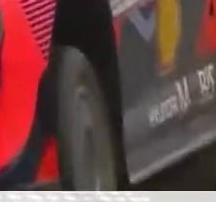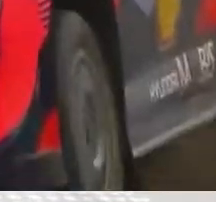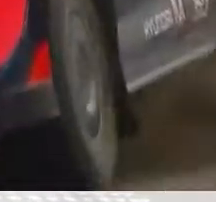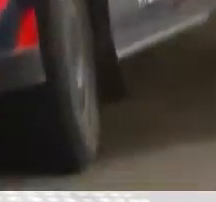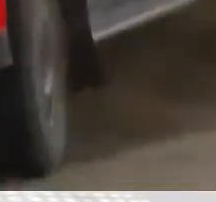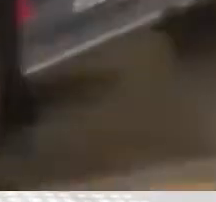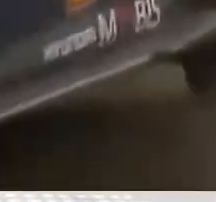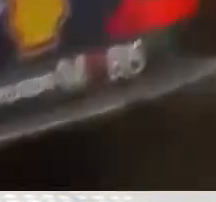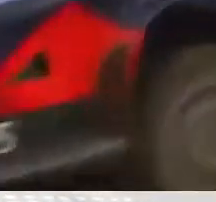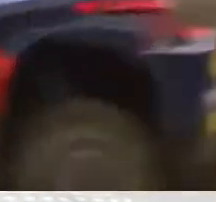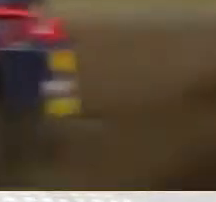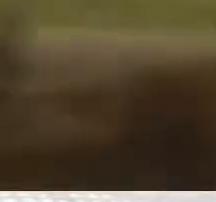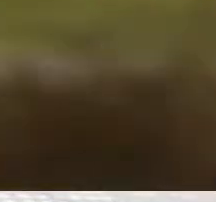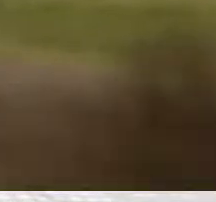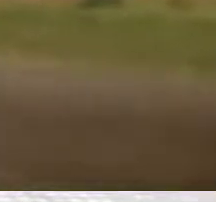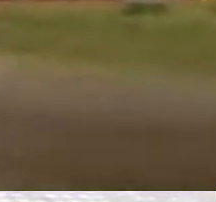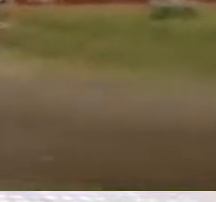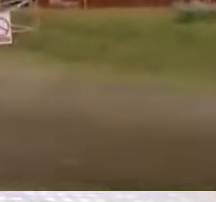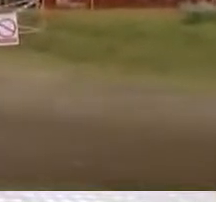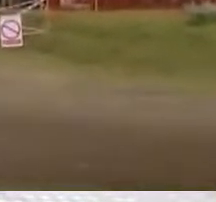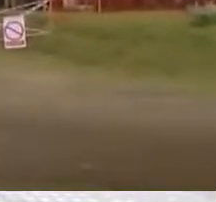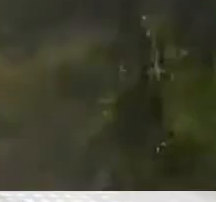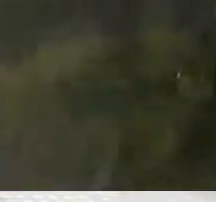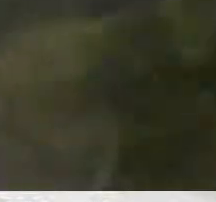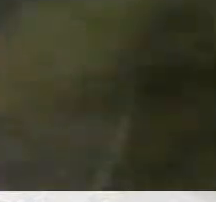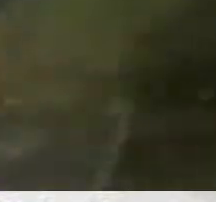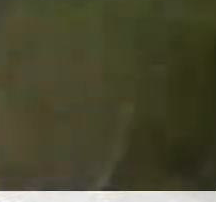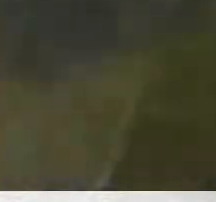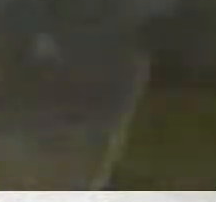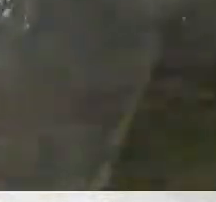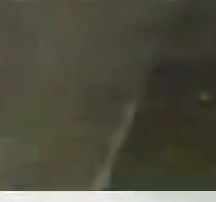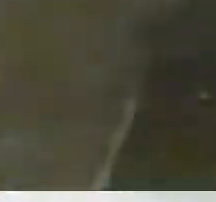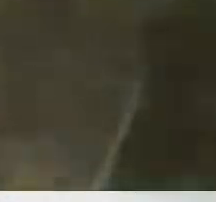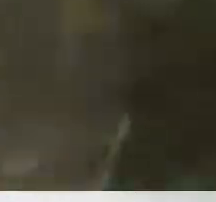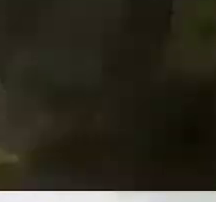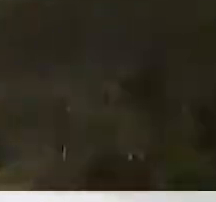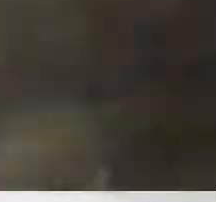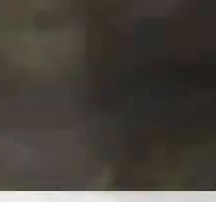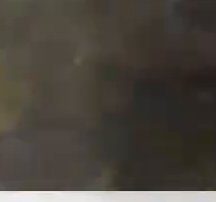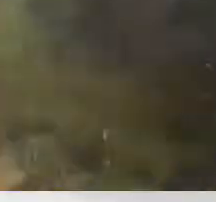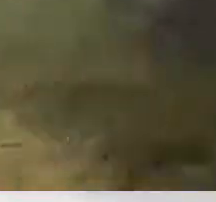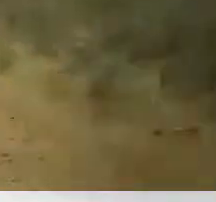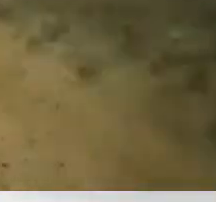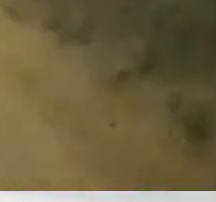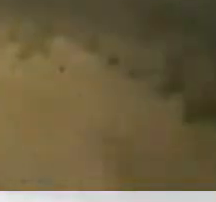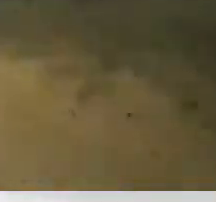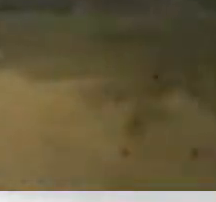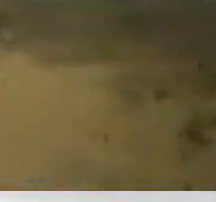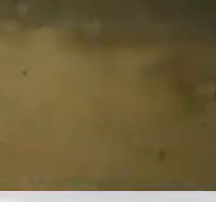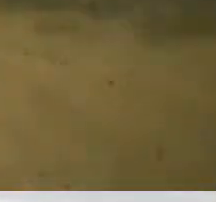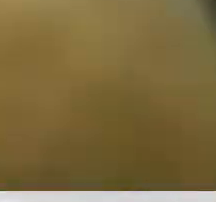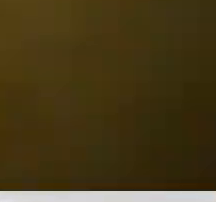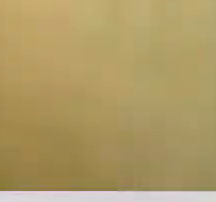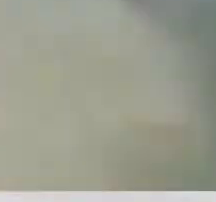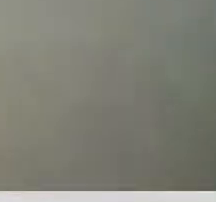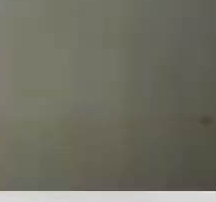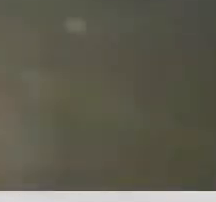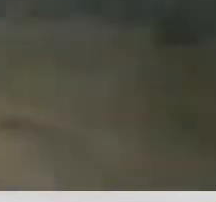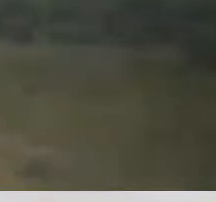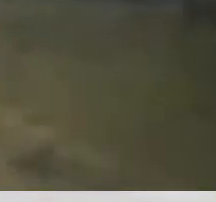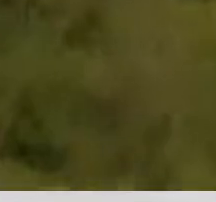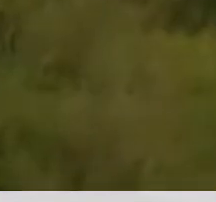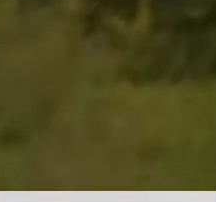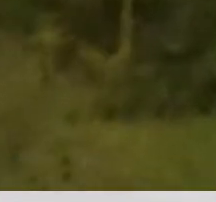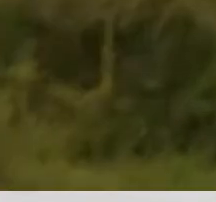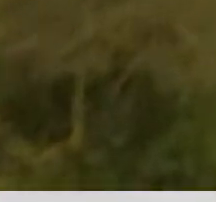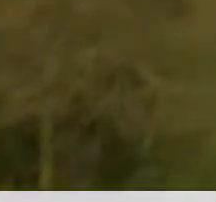of the most brutal stages of the season, which left him exhausted. The penultimate stage is Ossaria, meaning peaceful in